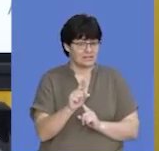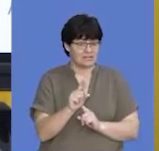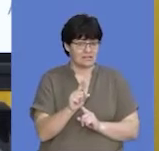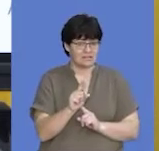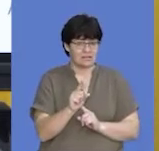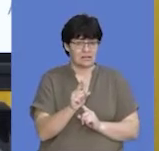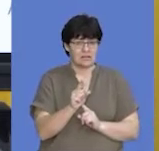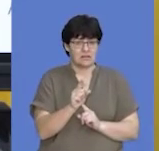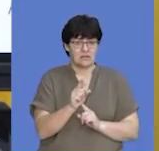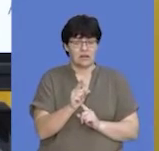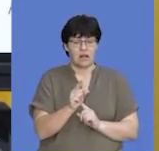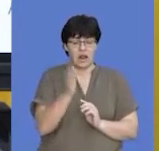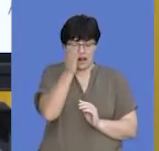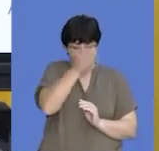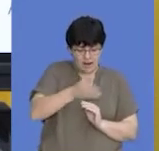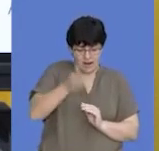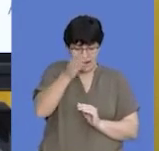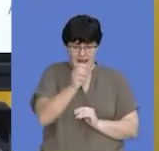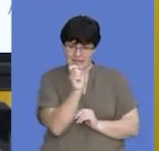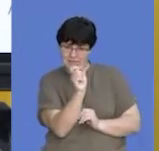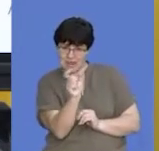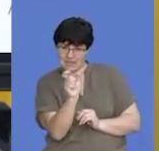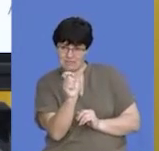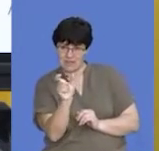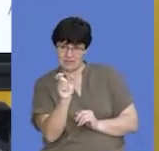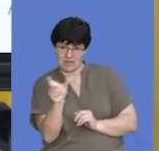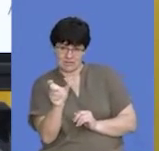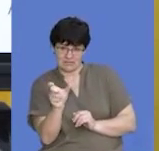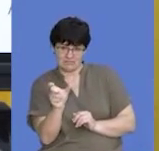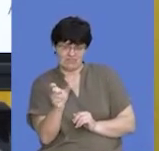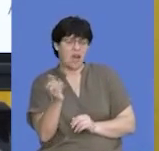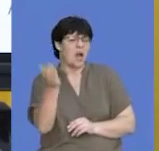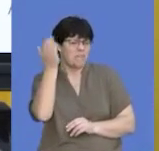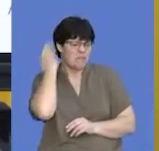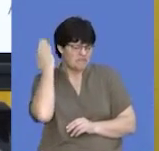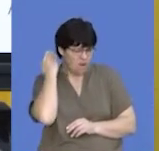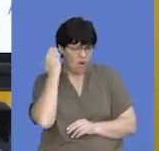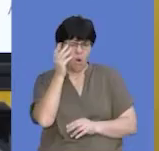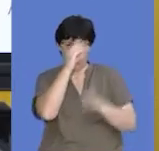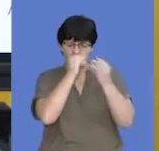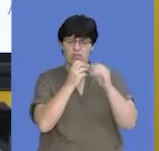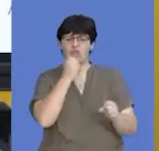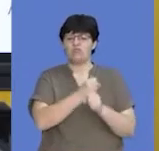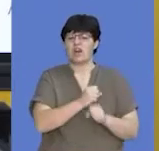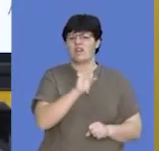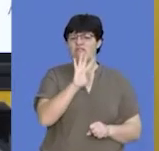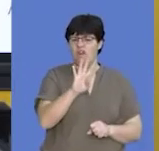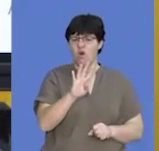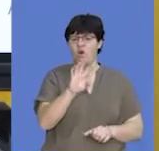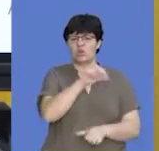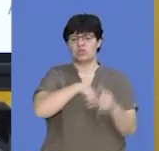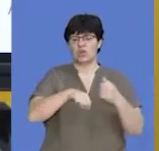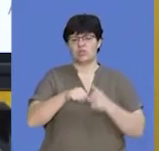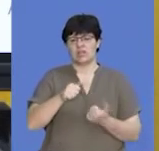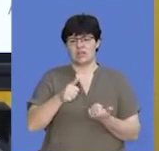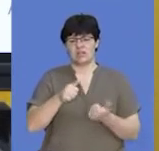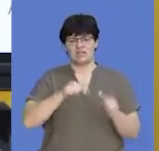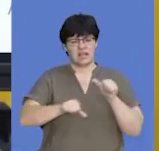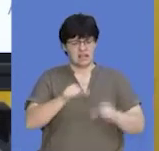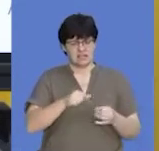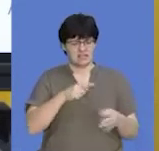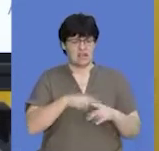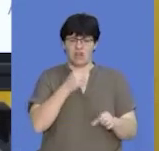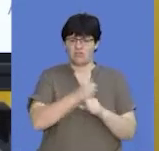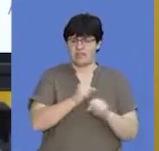spacing of the contour lines. What have you learned from primary school, grade 4 social sciences, grade 9